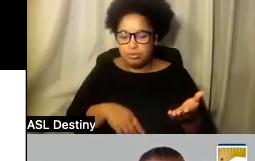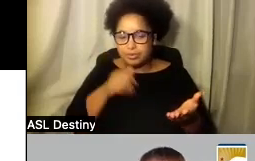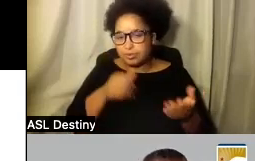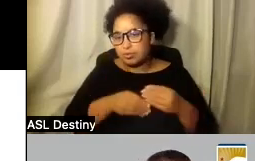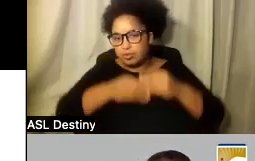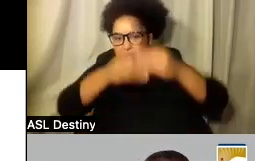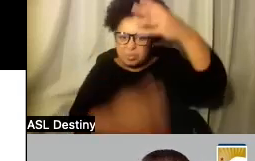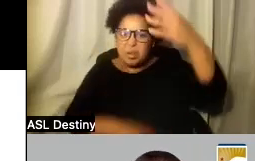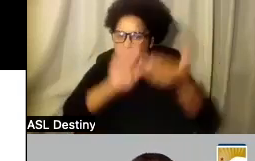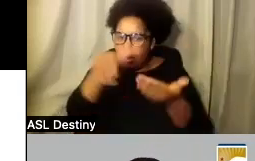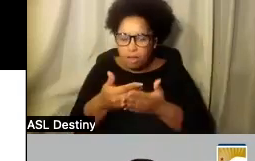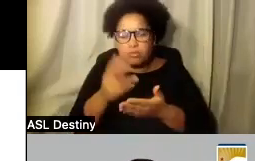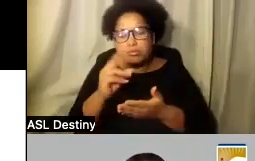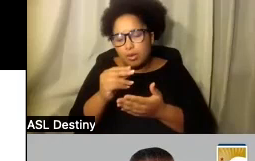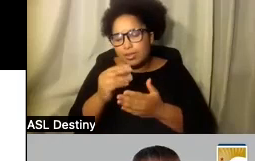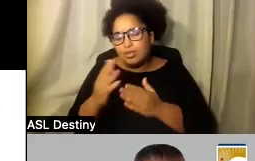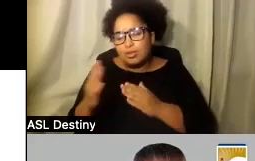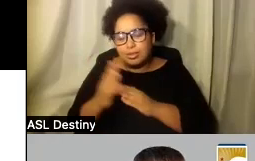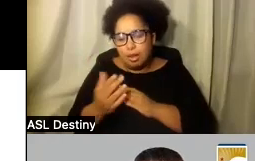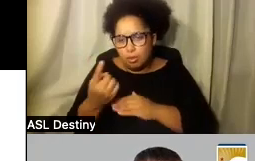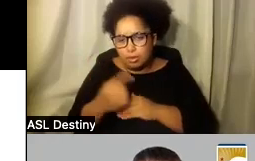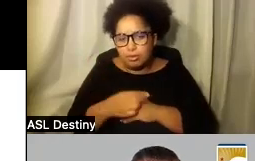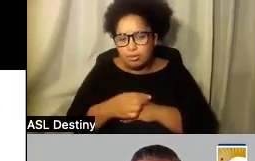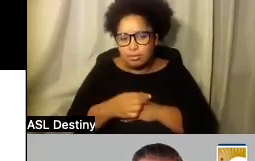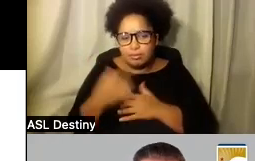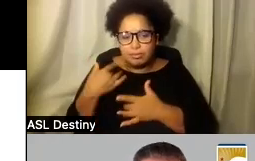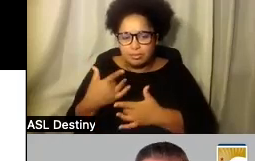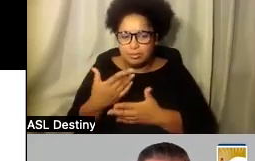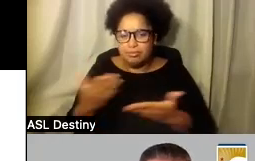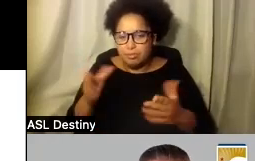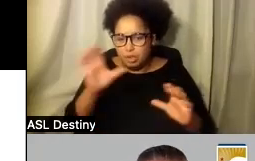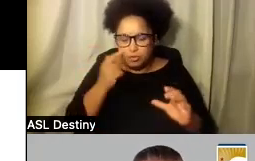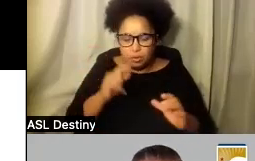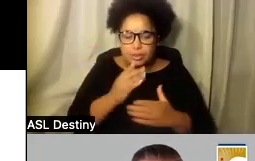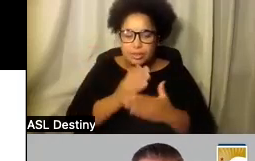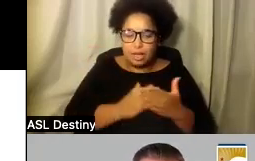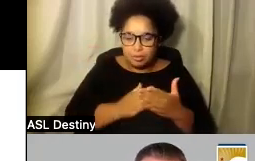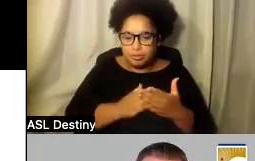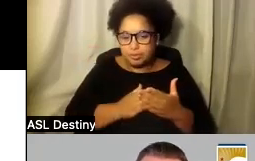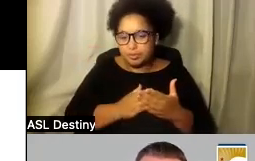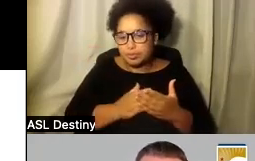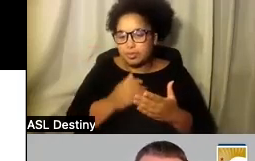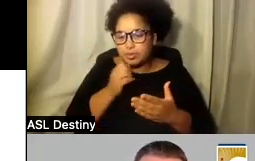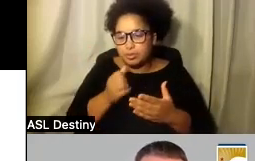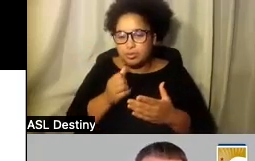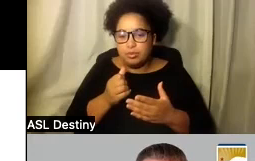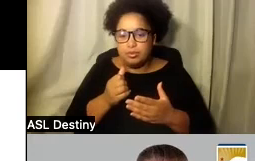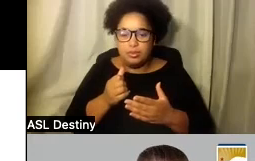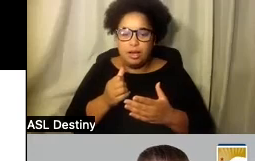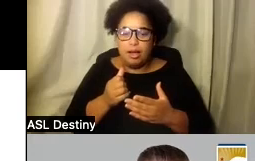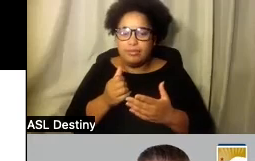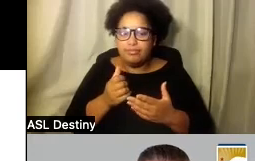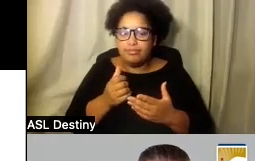is pretty much the main elements that we would look for. There are some things that are outside of the box, outside of your typical, or something new